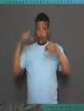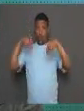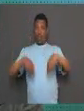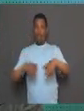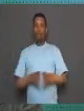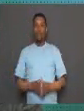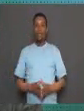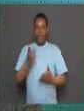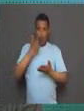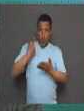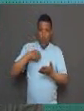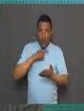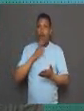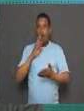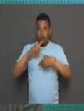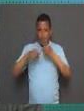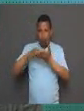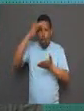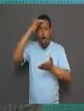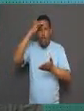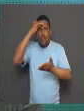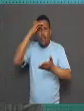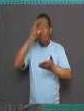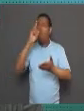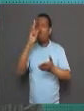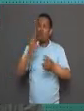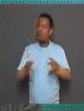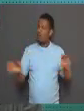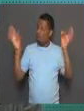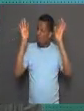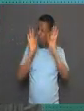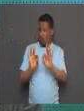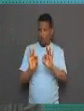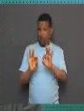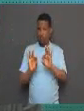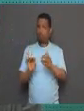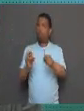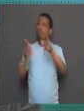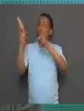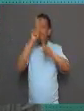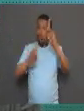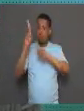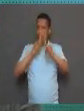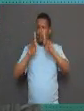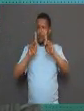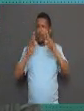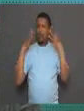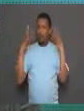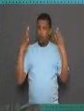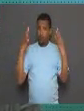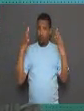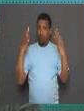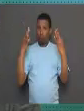Today, we are going to learn about one of the most pressing public health concerns